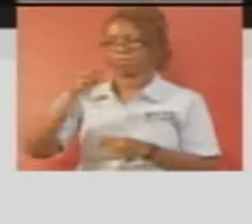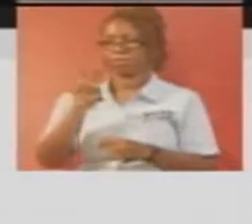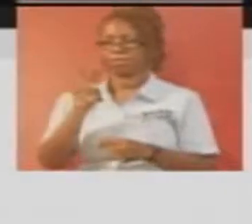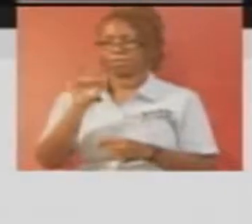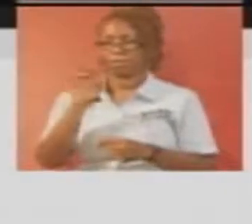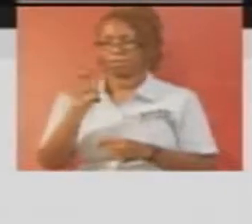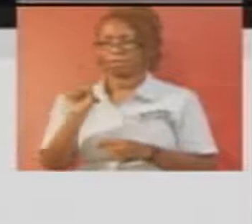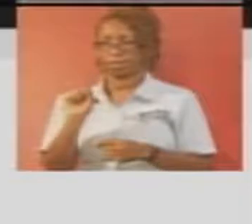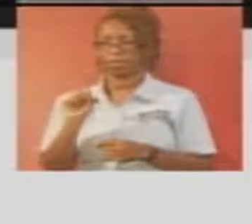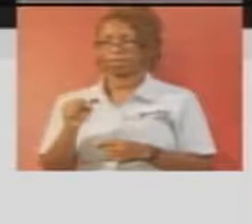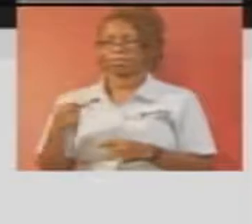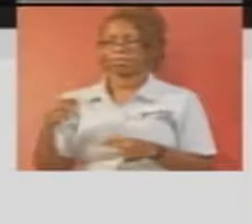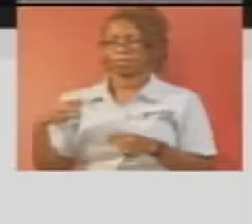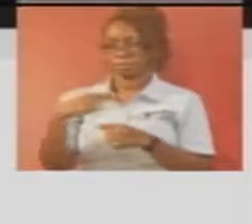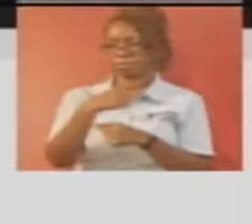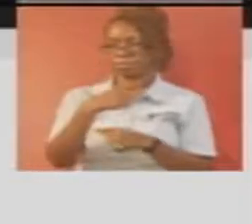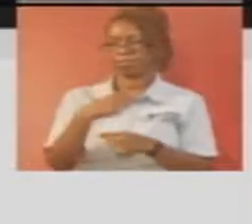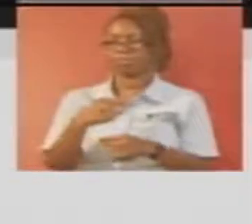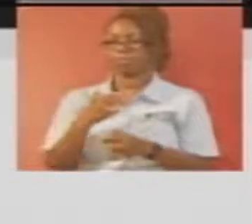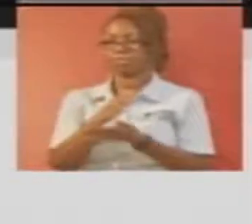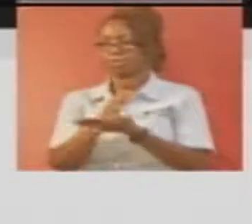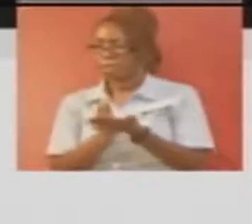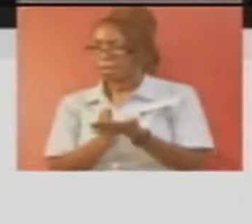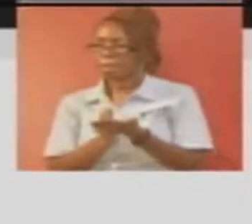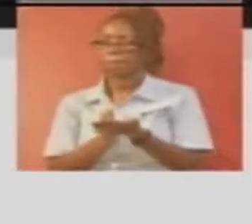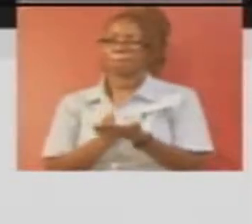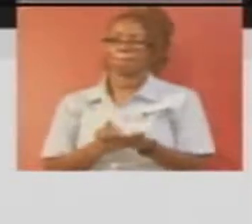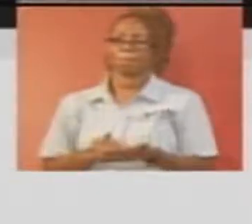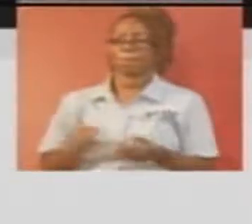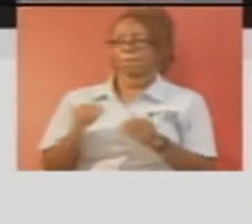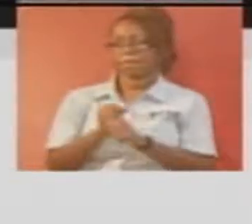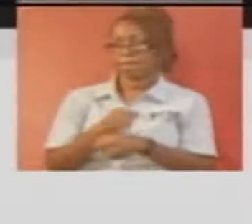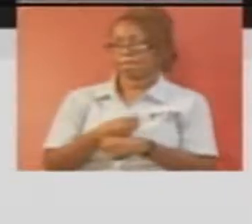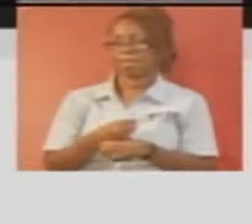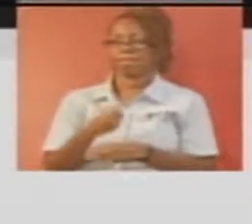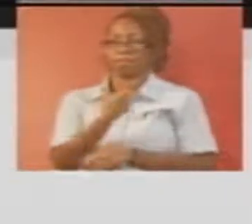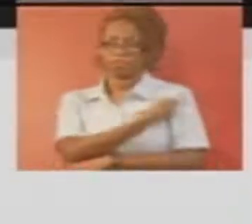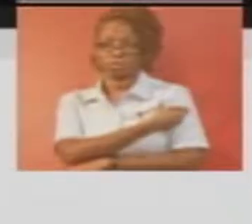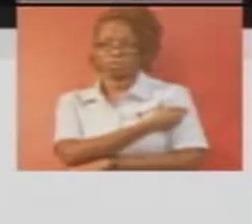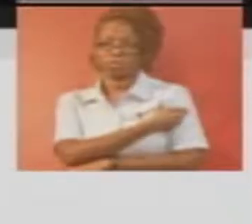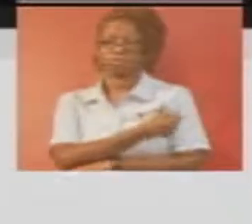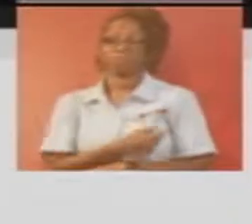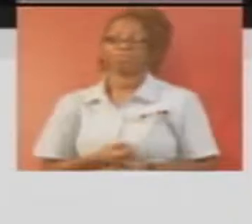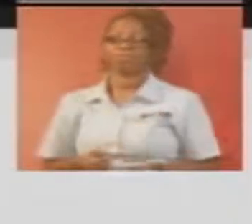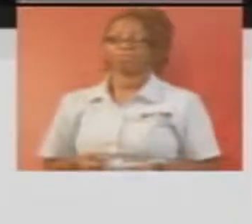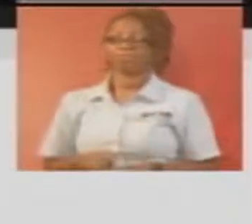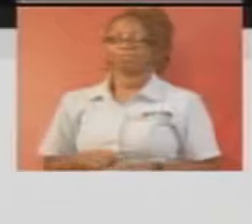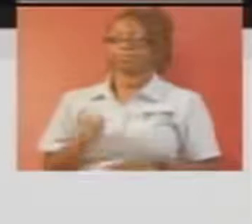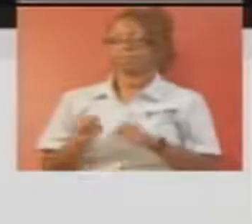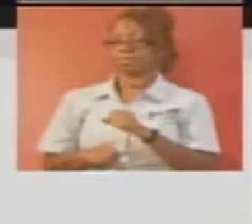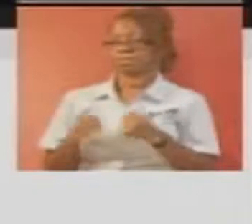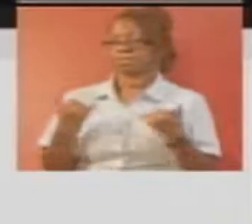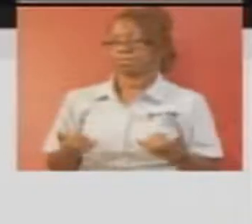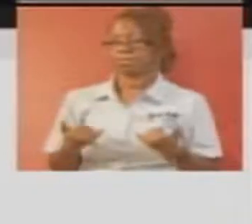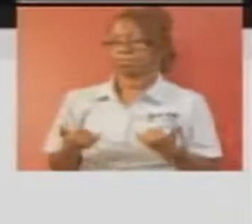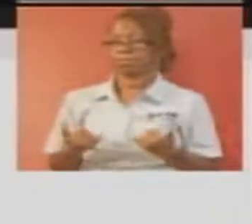making the viral proteins that the immune system is going to respond to. Next slide. So how is it possible to get a whole, we look at the